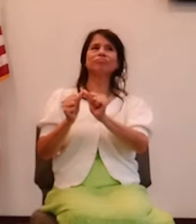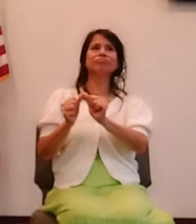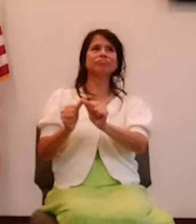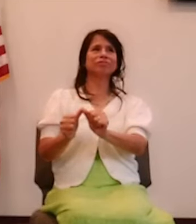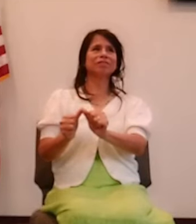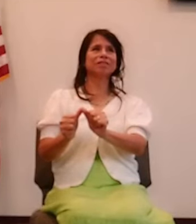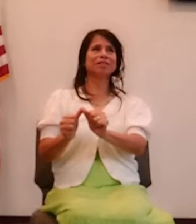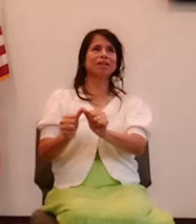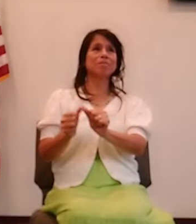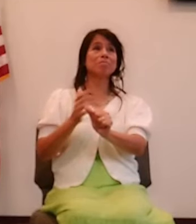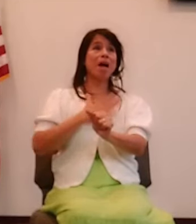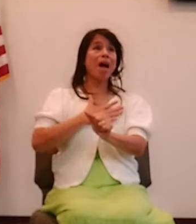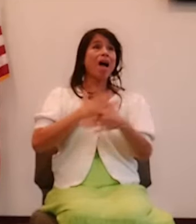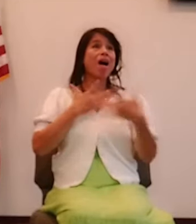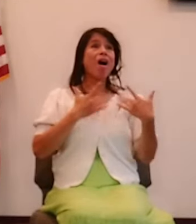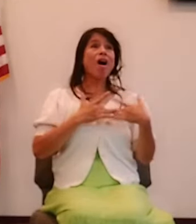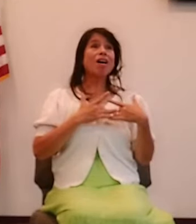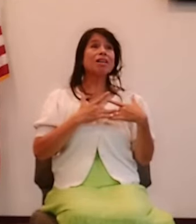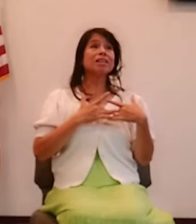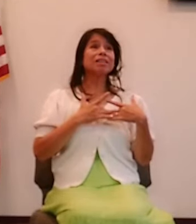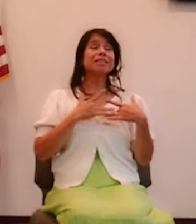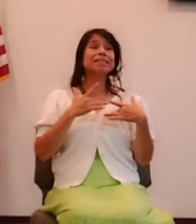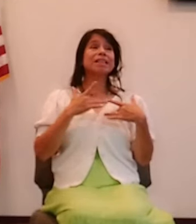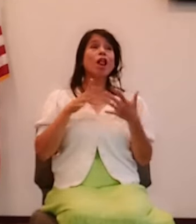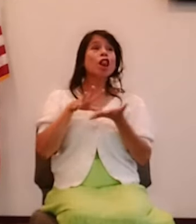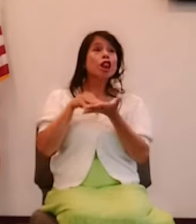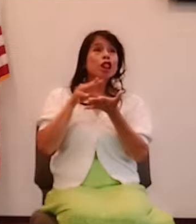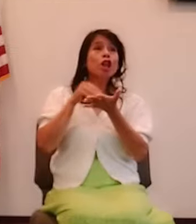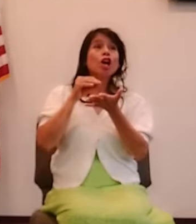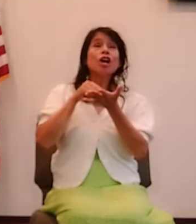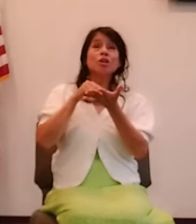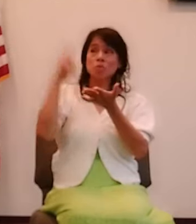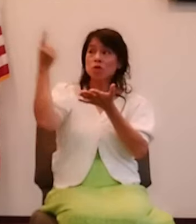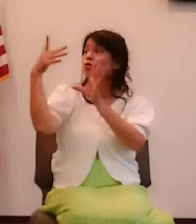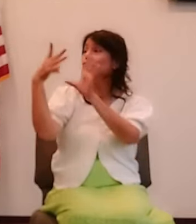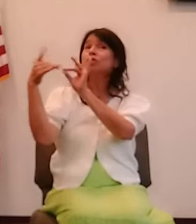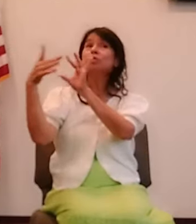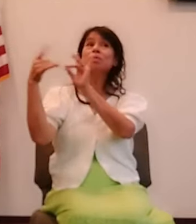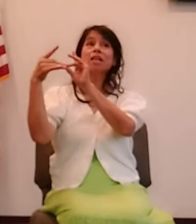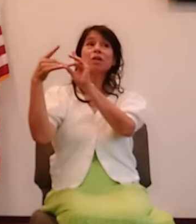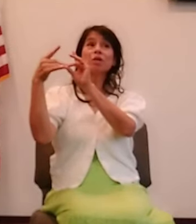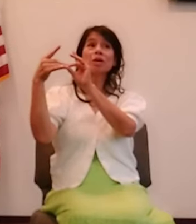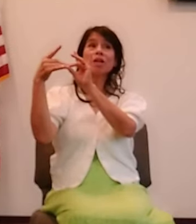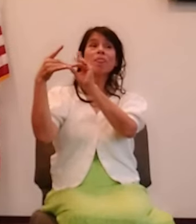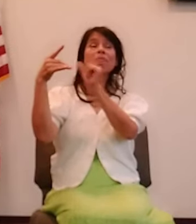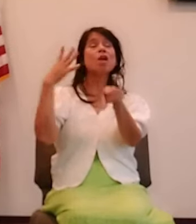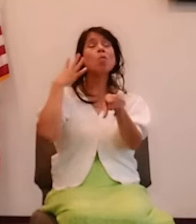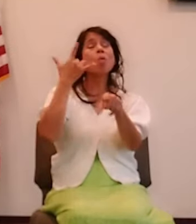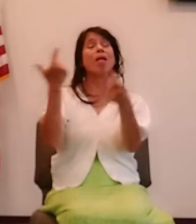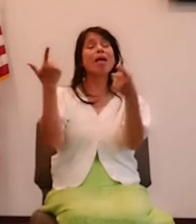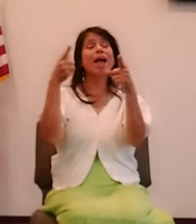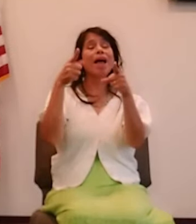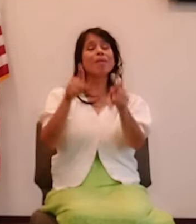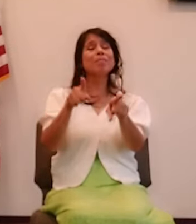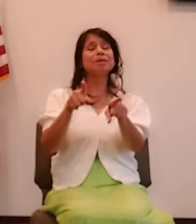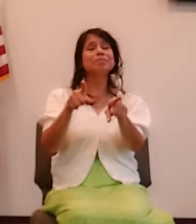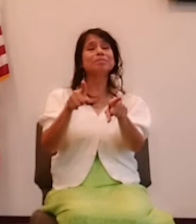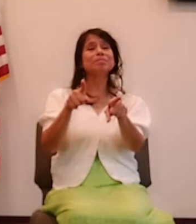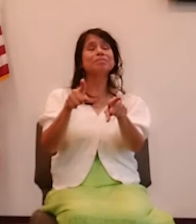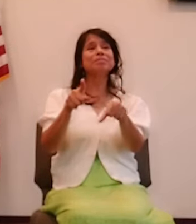steadfast. And let my heart learn when you speak a word, it will come to